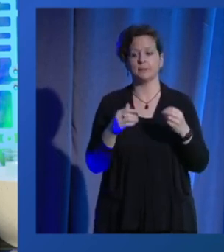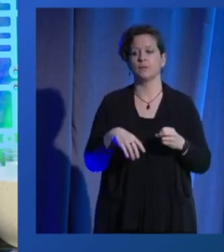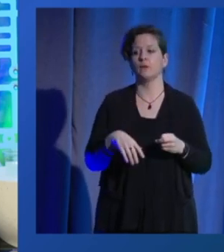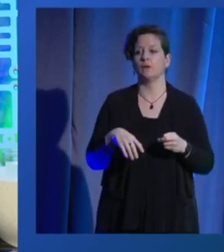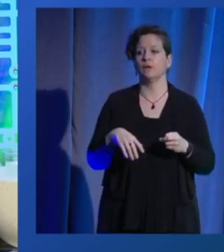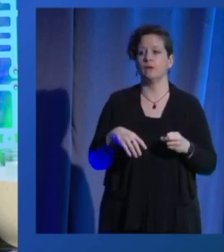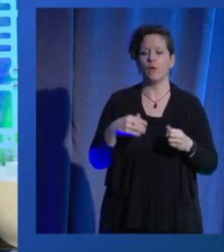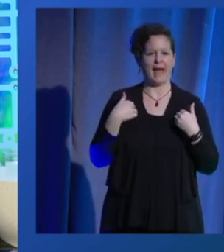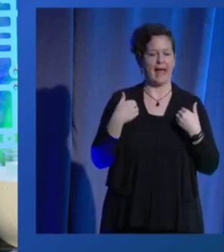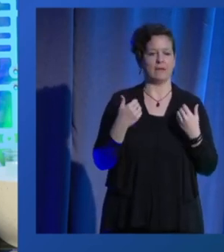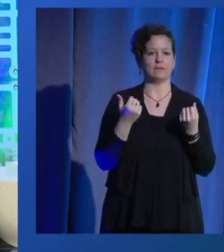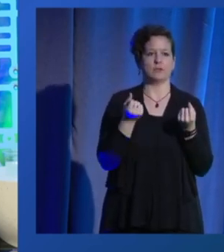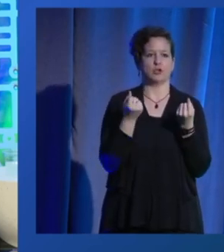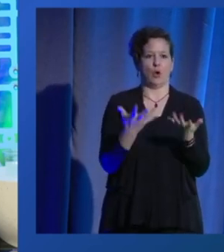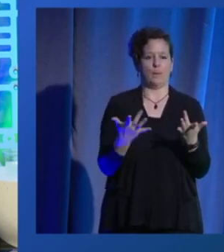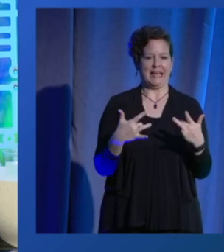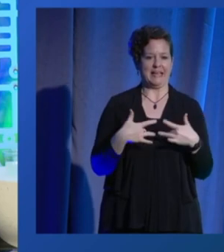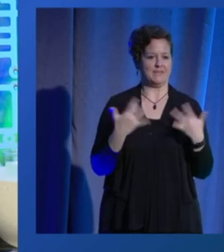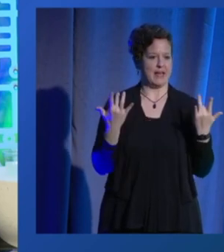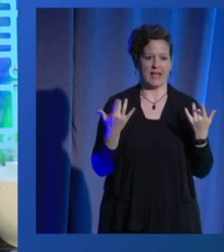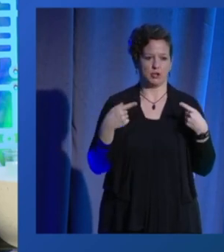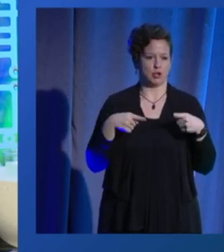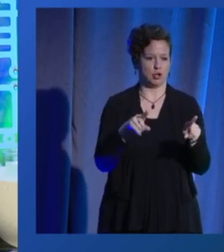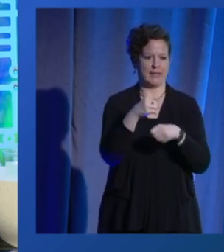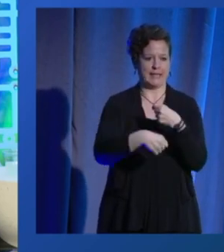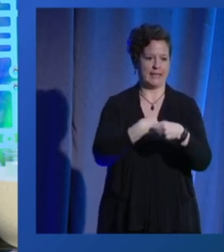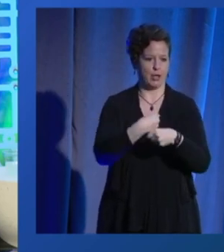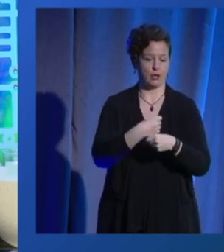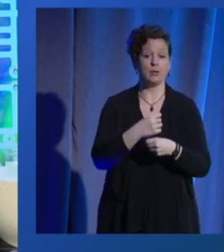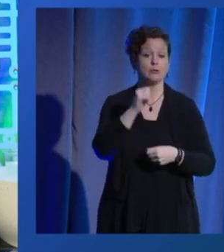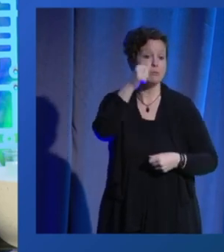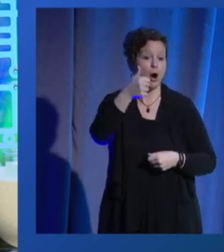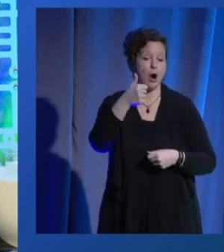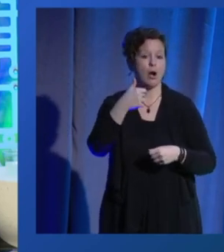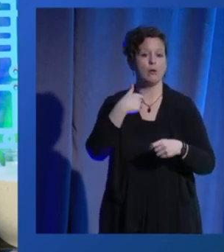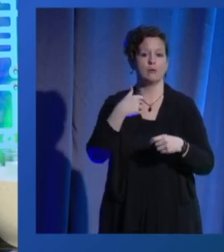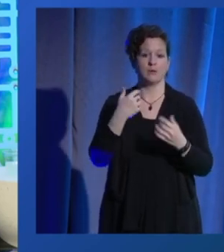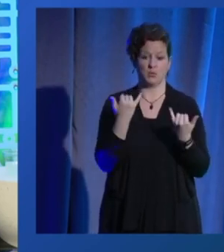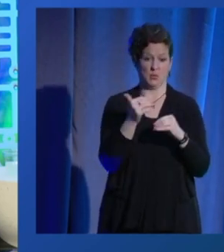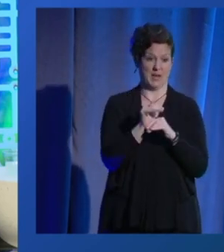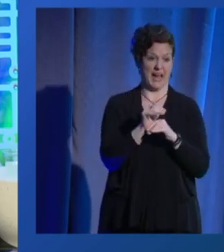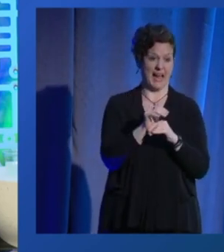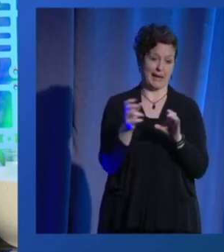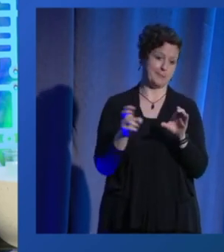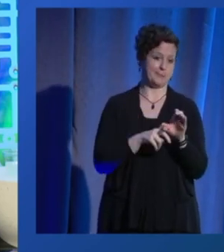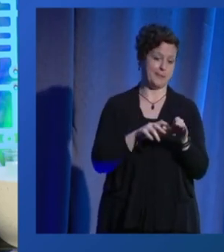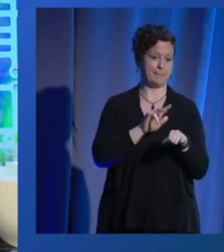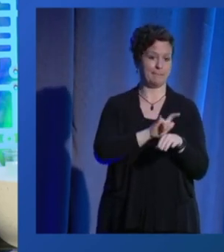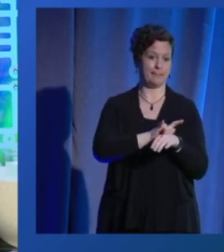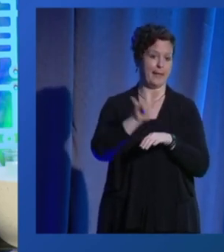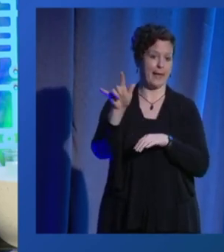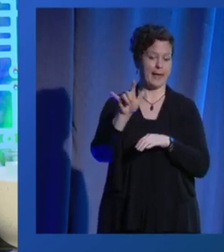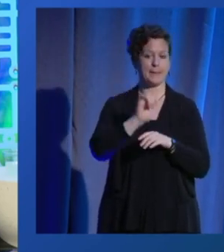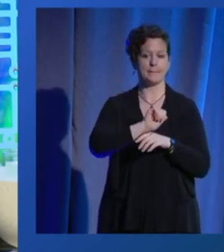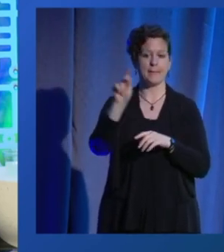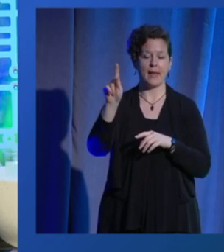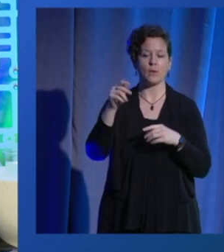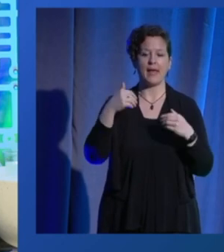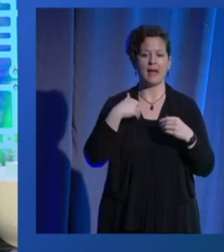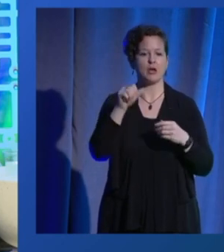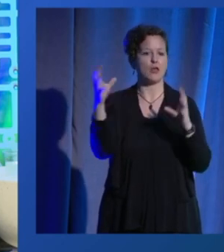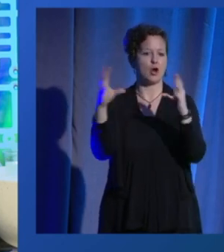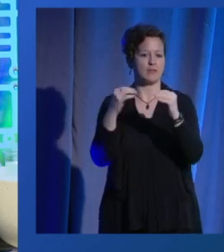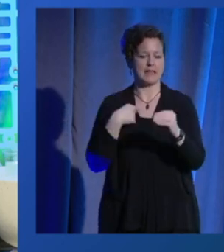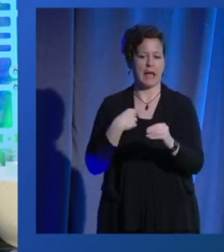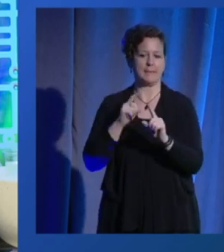a tremendous number of events throughout the year so tomorrow I'm I'm on a plane back tonight because tomorrow we have an ethical AI conference and this is